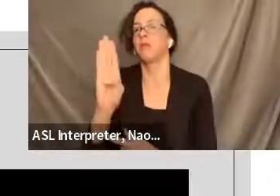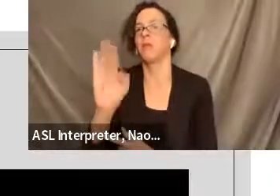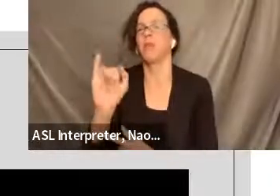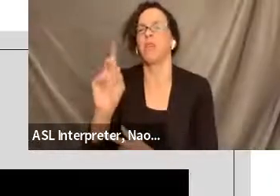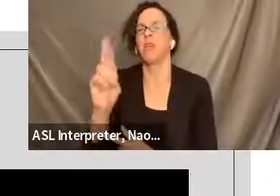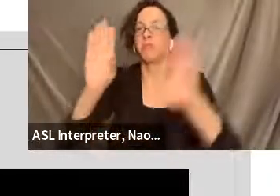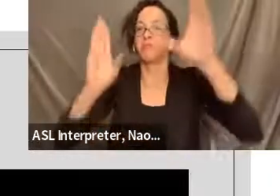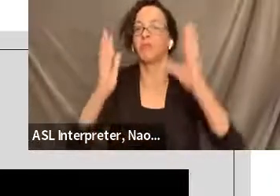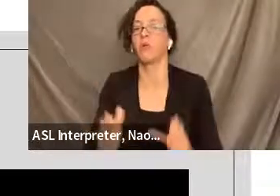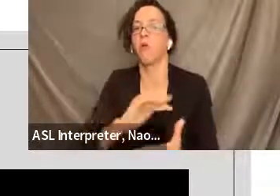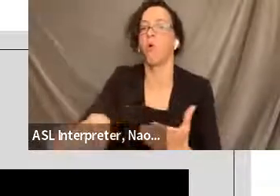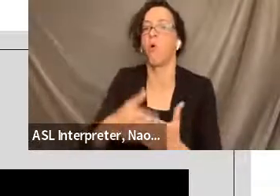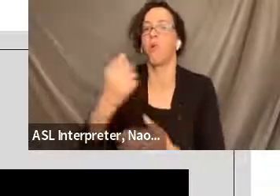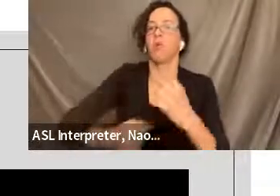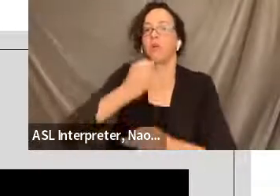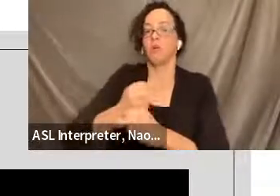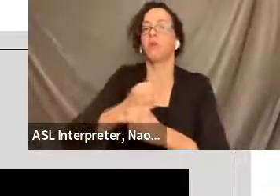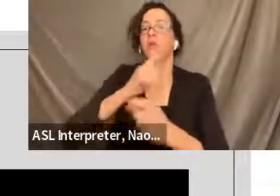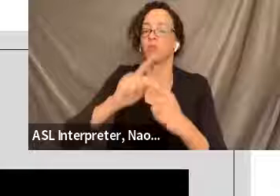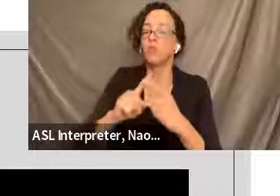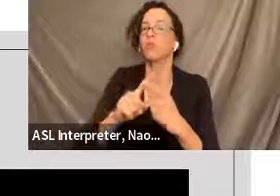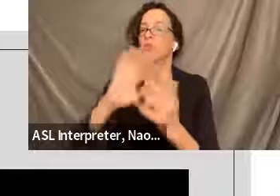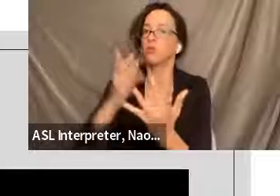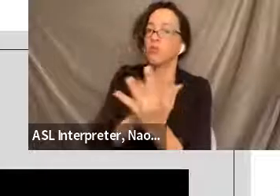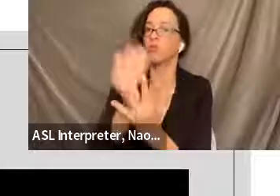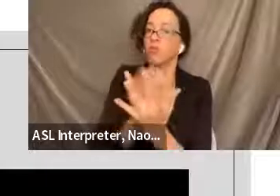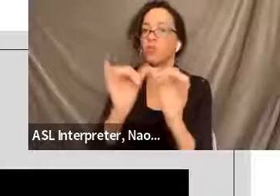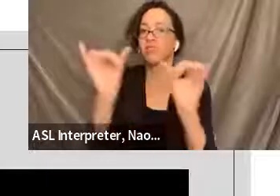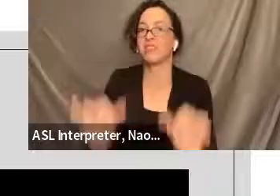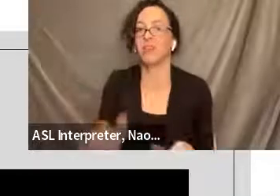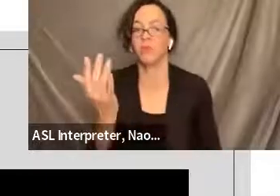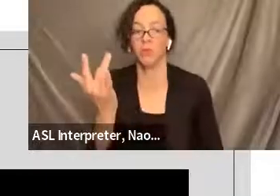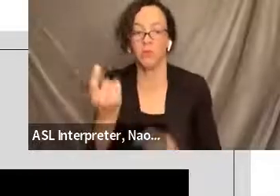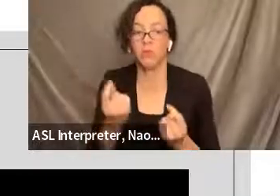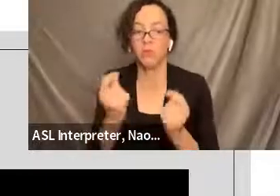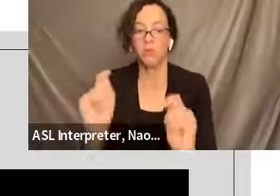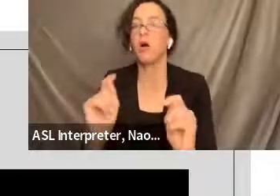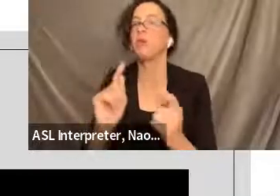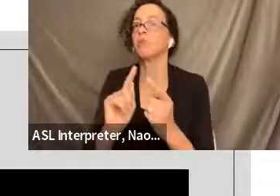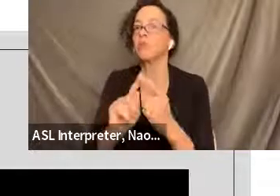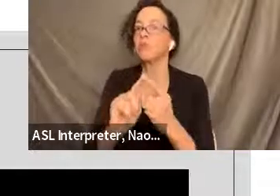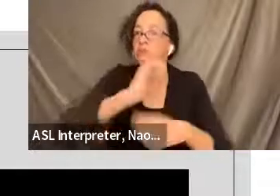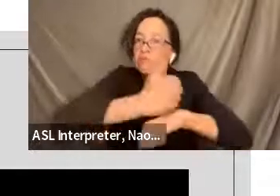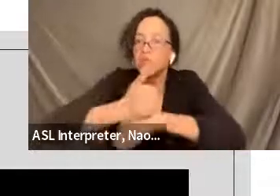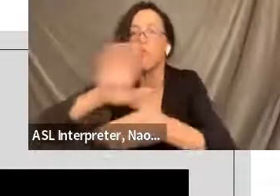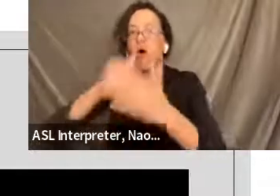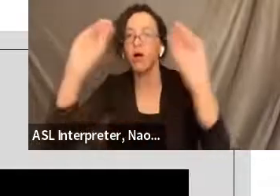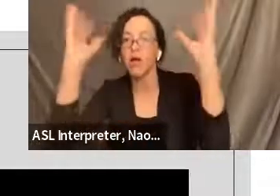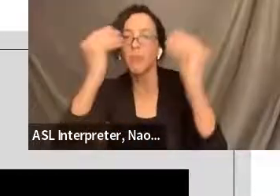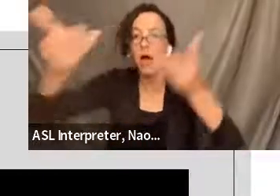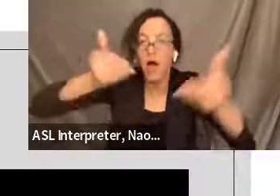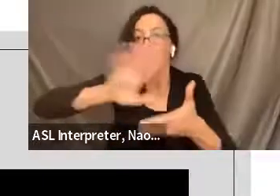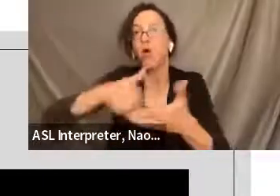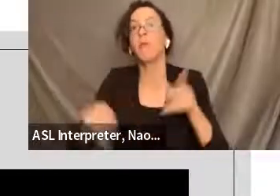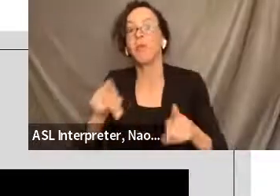stand up the system, because trying to put all the ambulance in place, hire all the people, it's